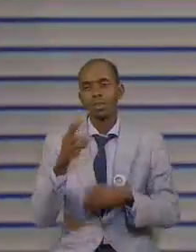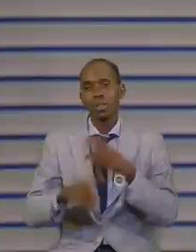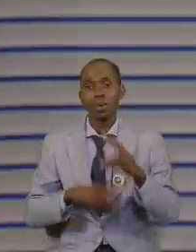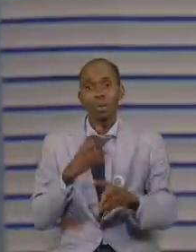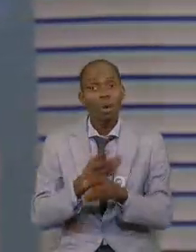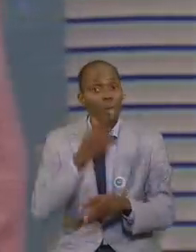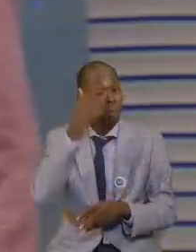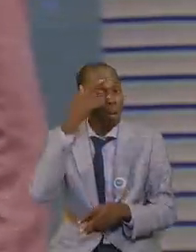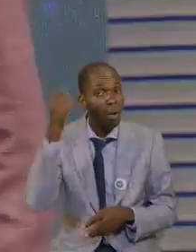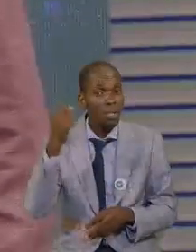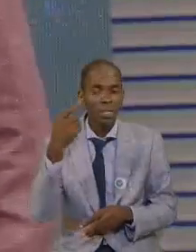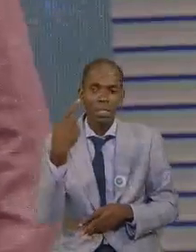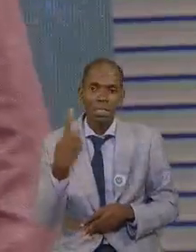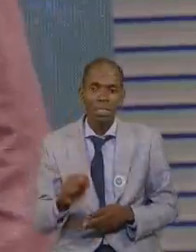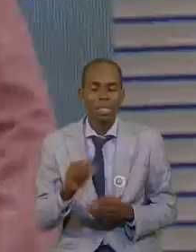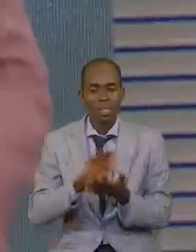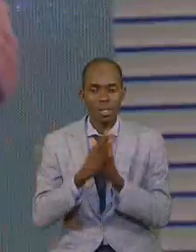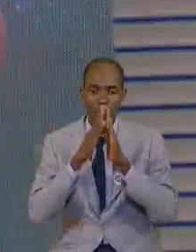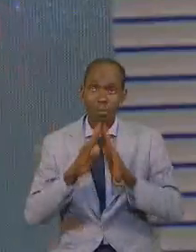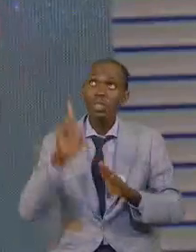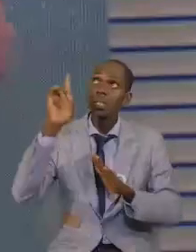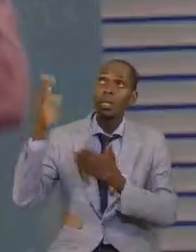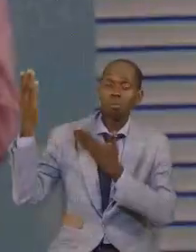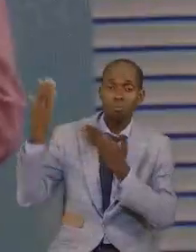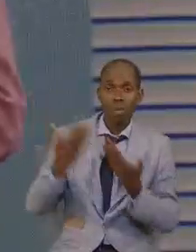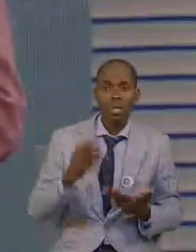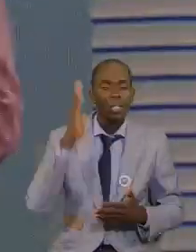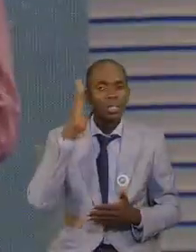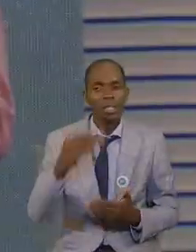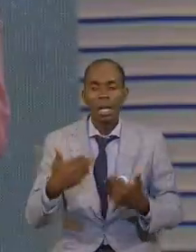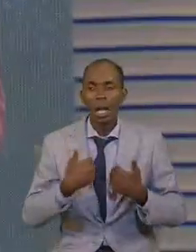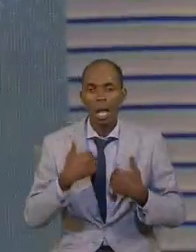Because the peace he has brought shall have no end.